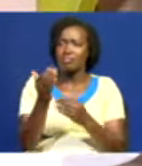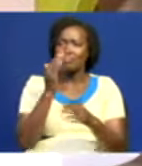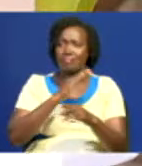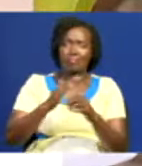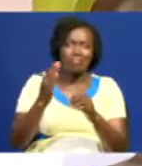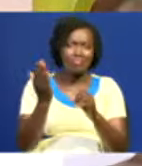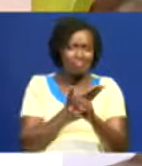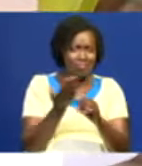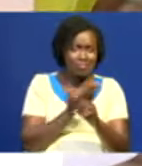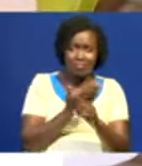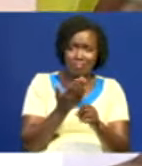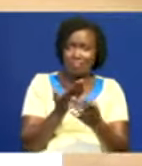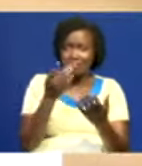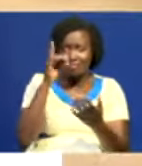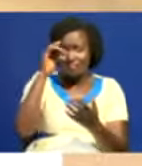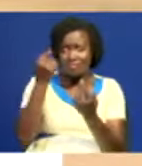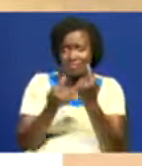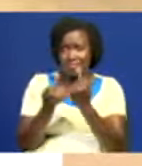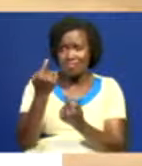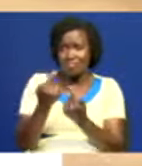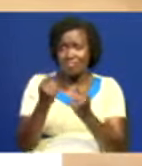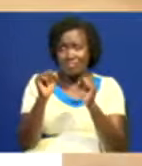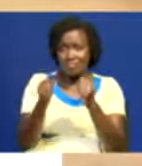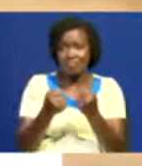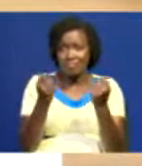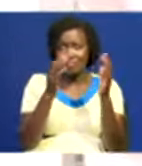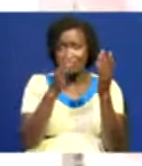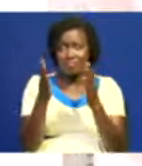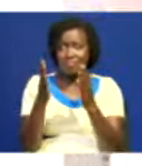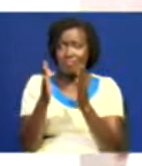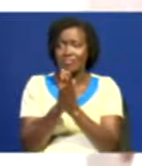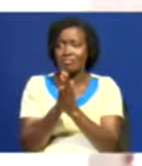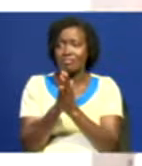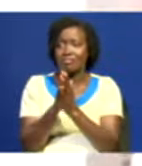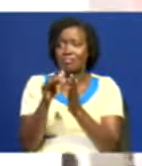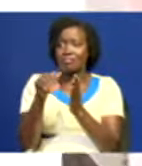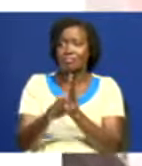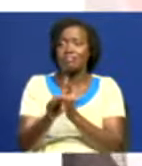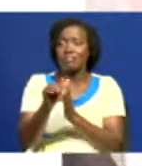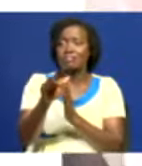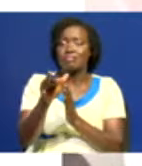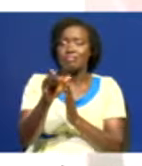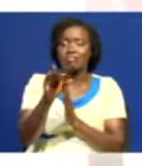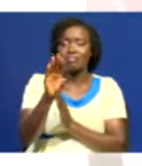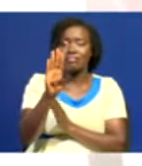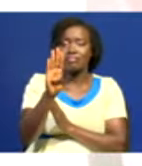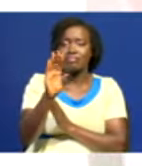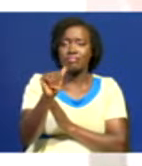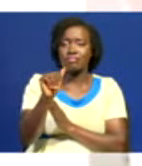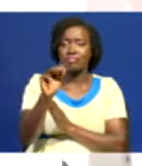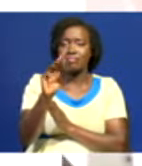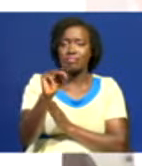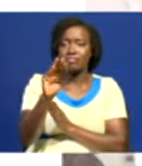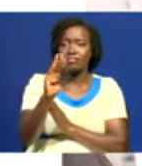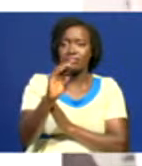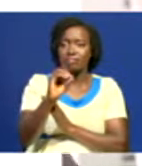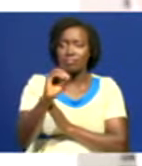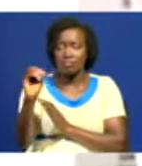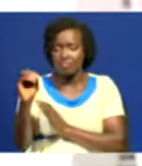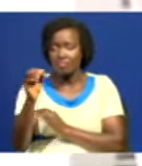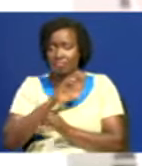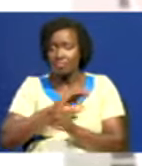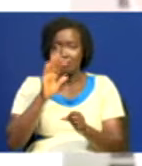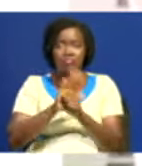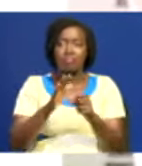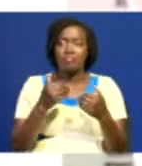to save our forests by planting bamboos. We are big on bamboo because it has many benefits. When it comes to